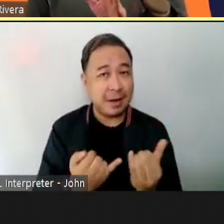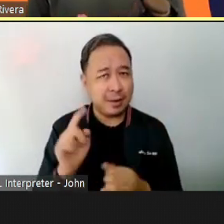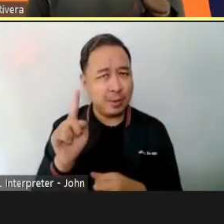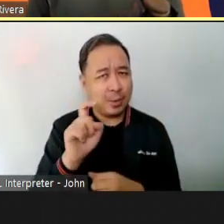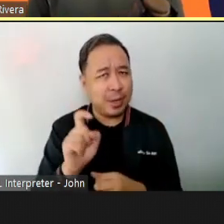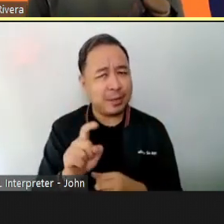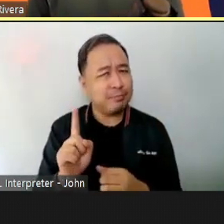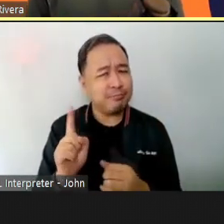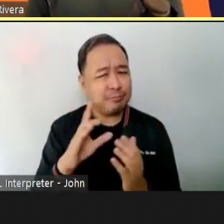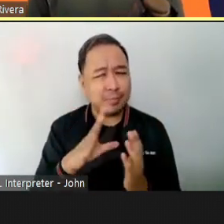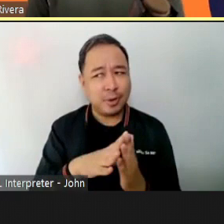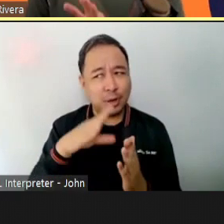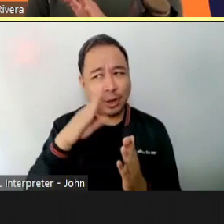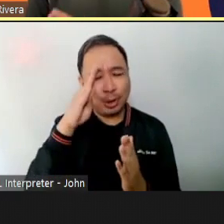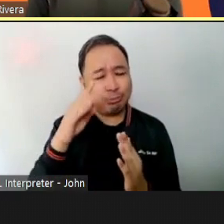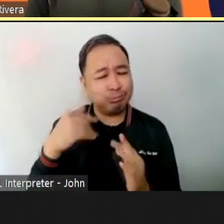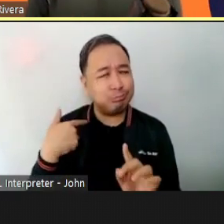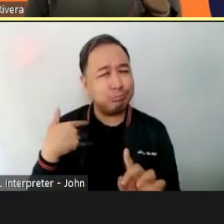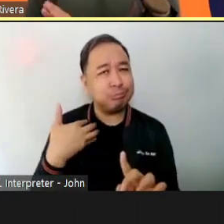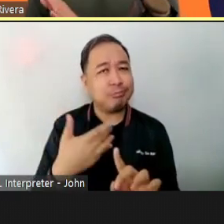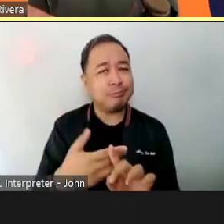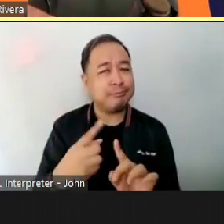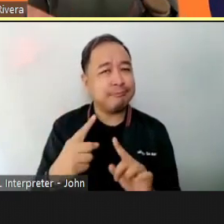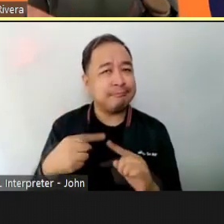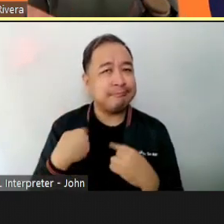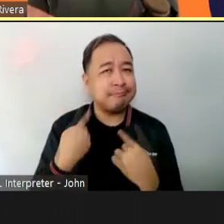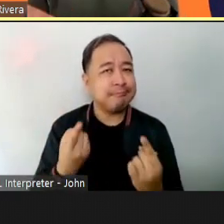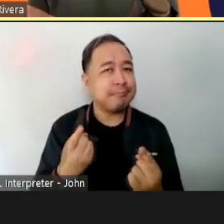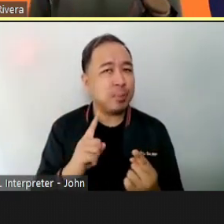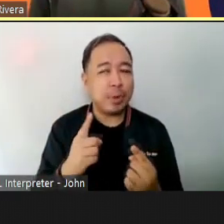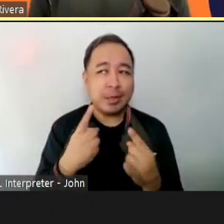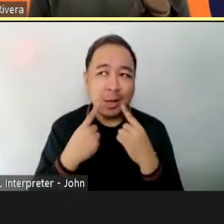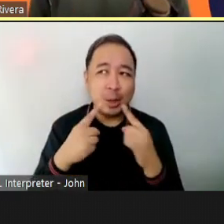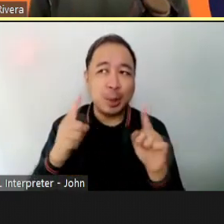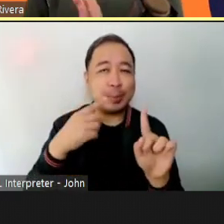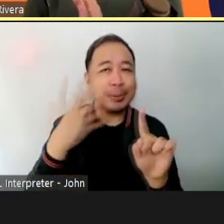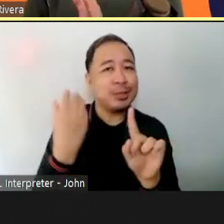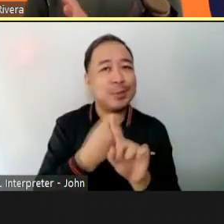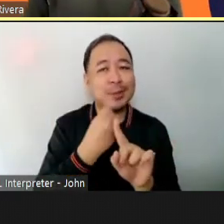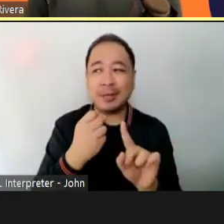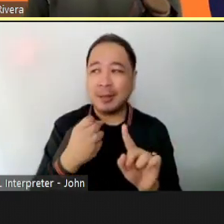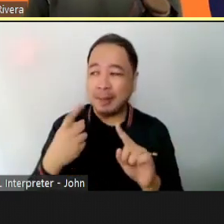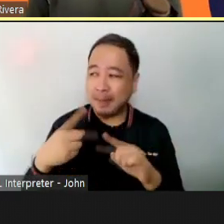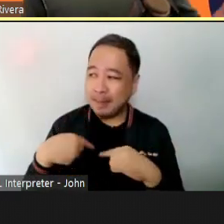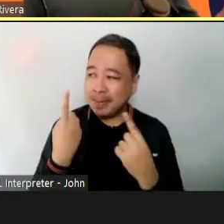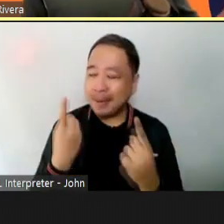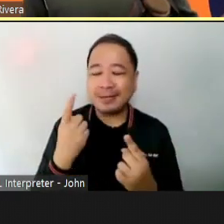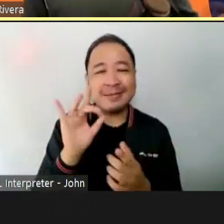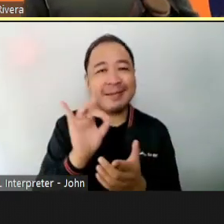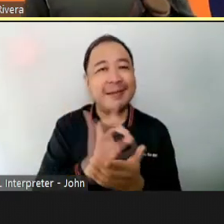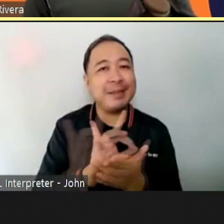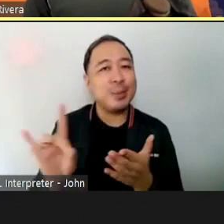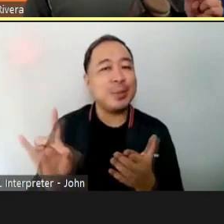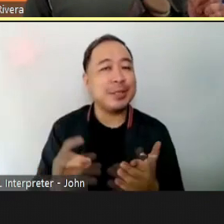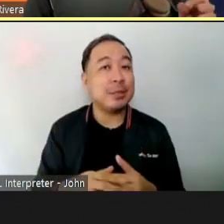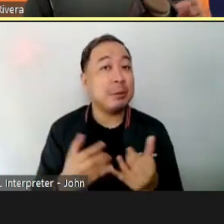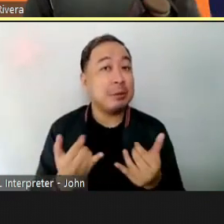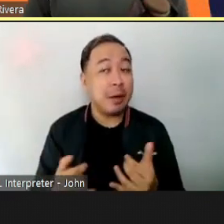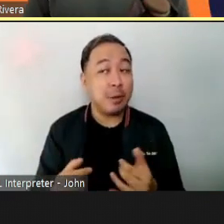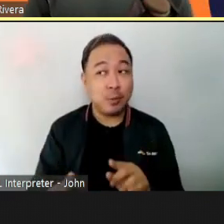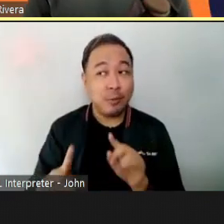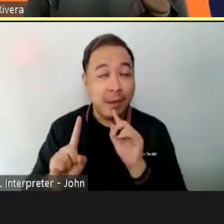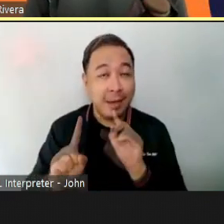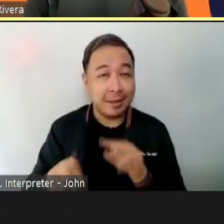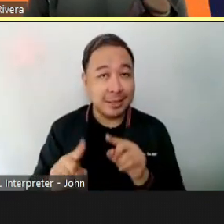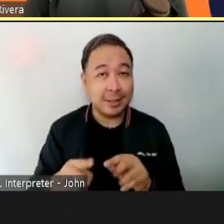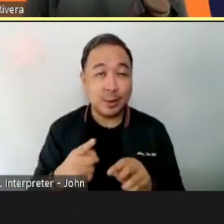we learned? What exactly have we accomplished in the past 8 weeks? Here to tell us the answers to that is